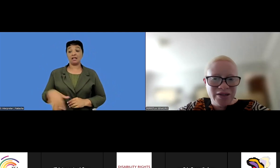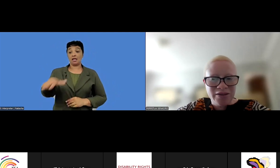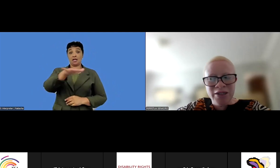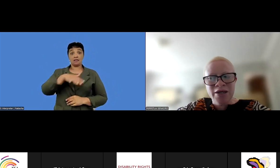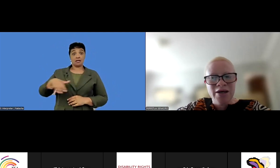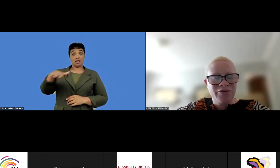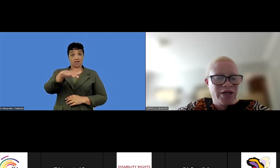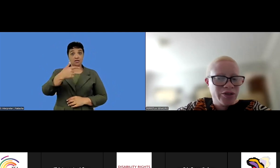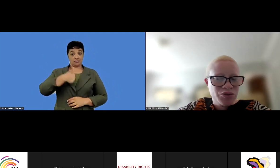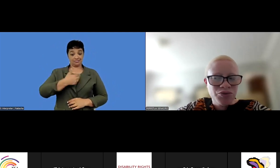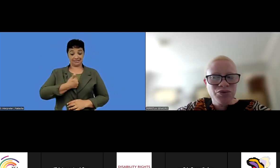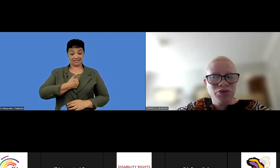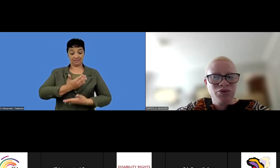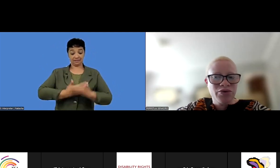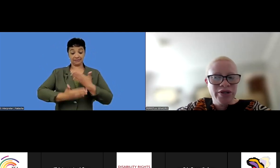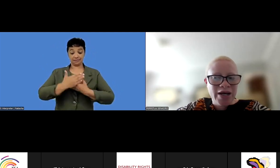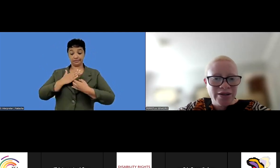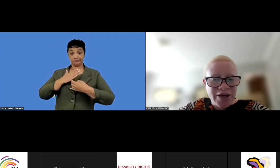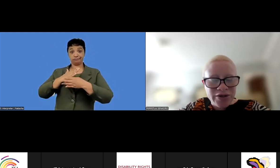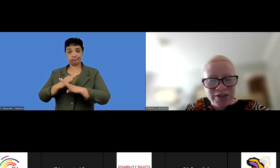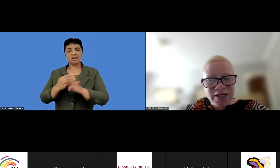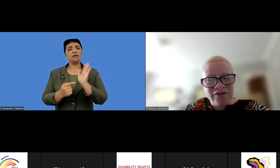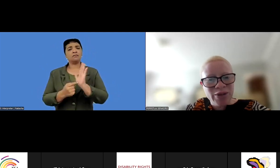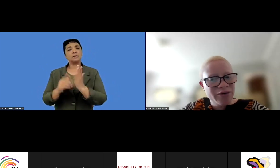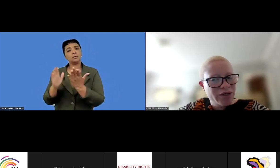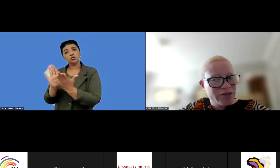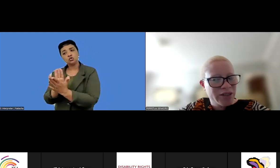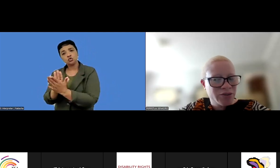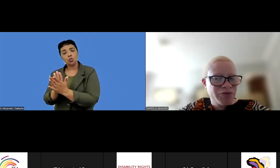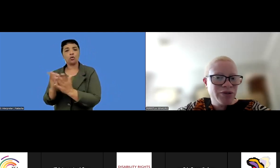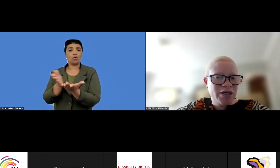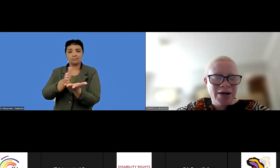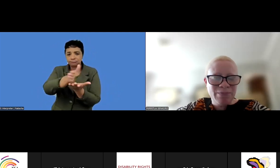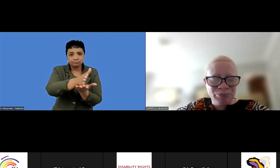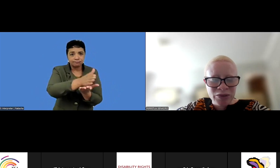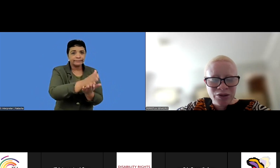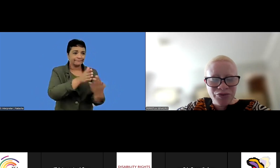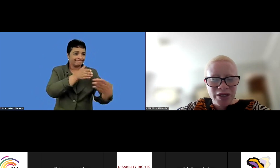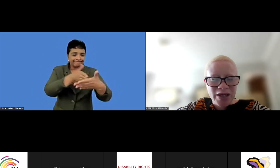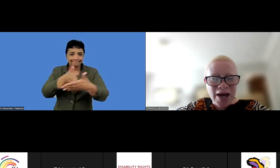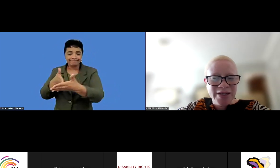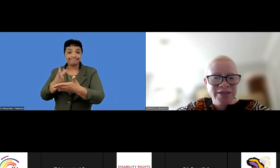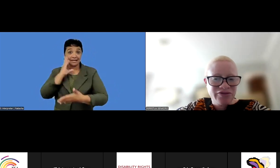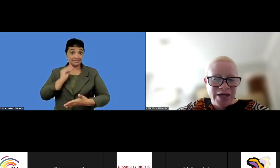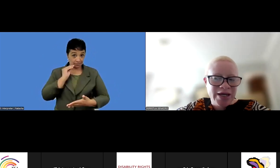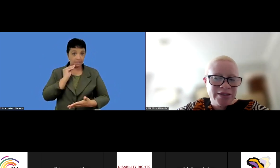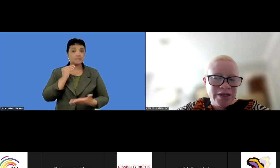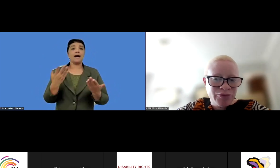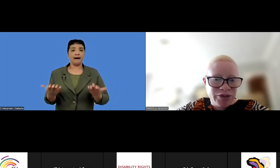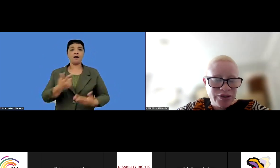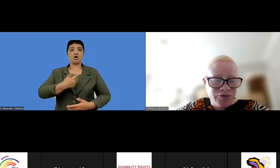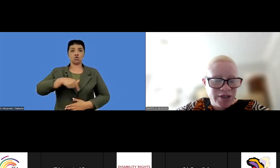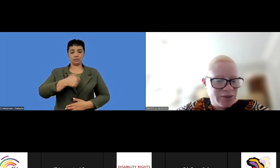we're in, whether it's school or in other areas that have barriers, that is when we identify